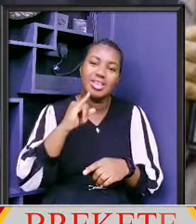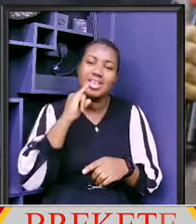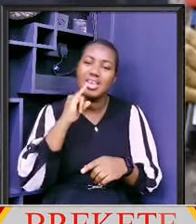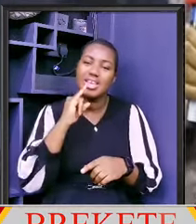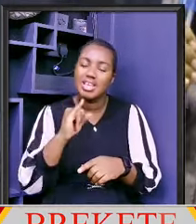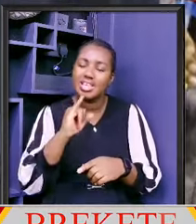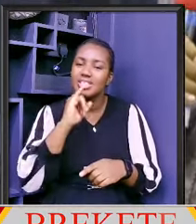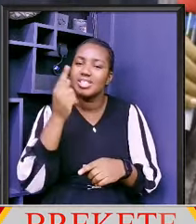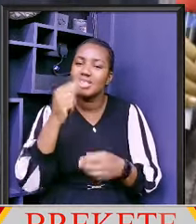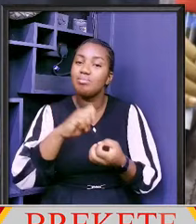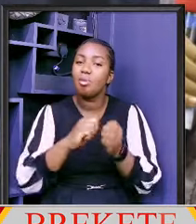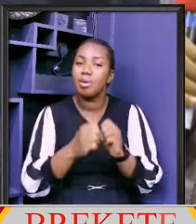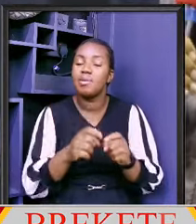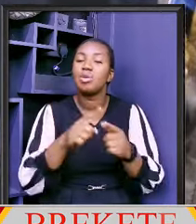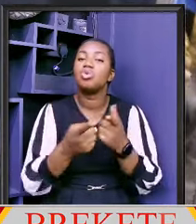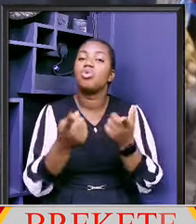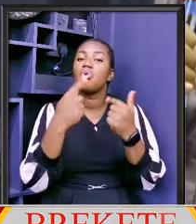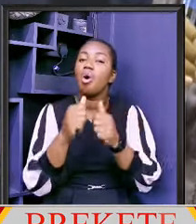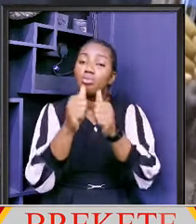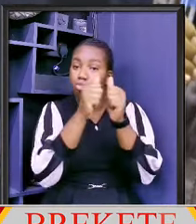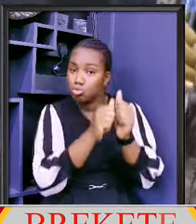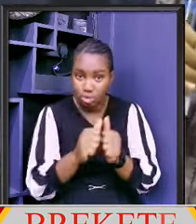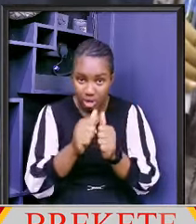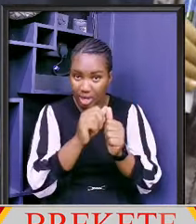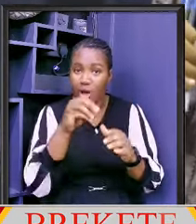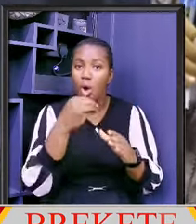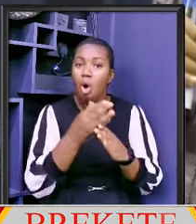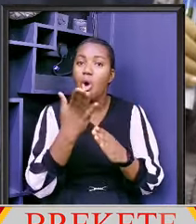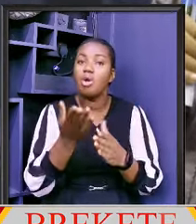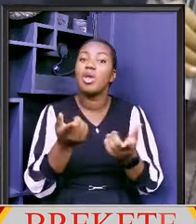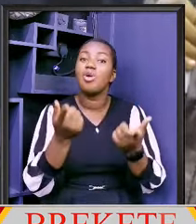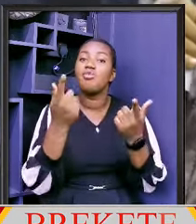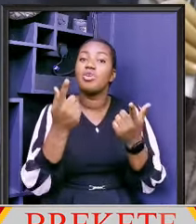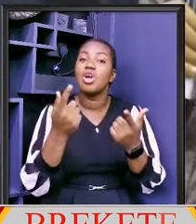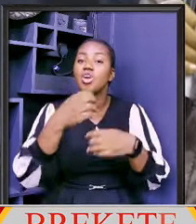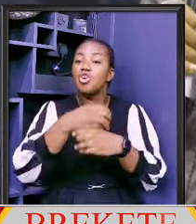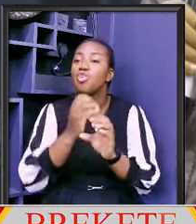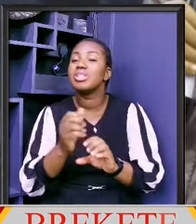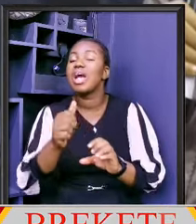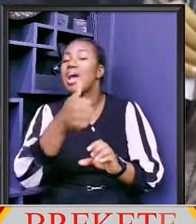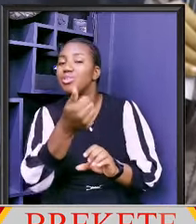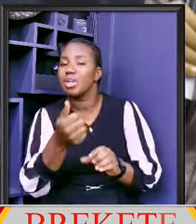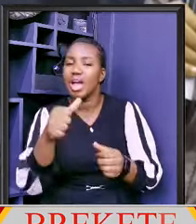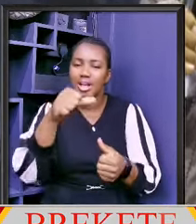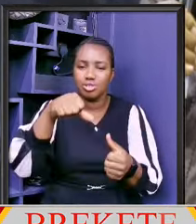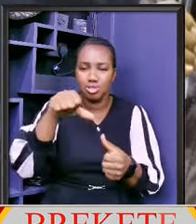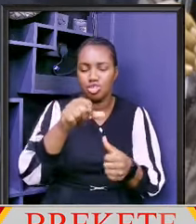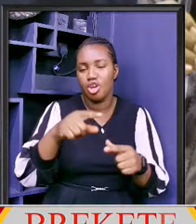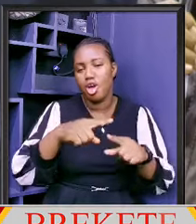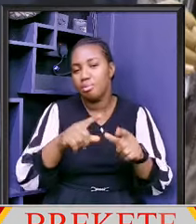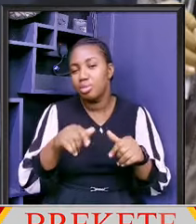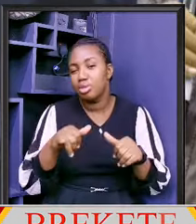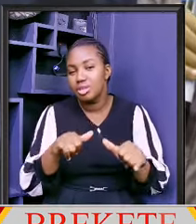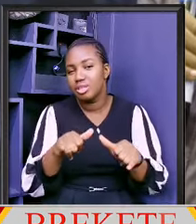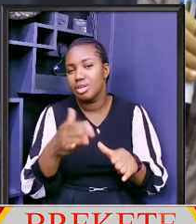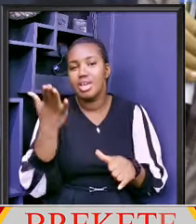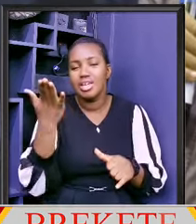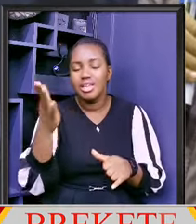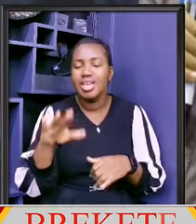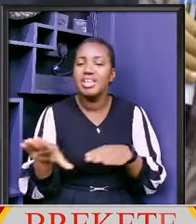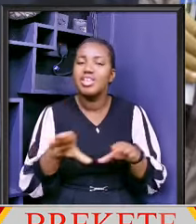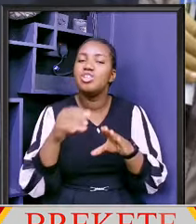They should either comply to come together or they form another different association. But still, they didn't cancel